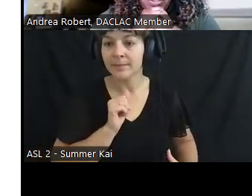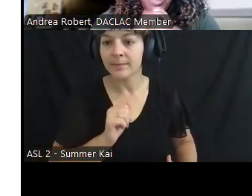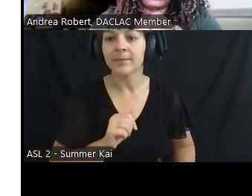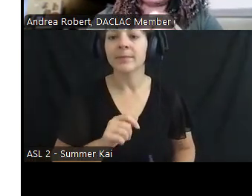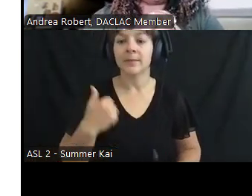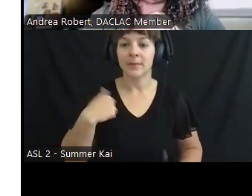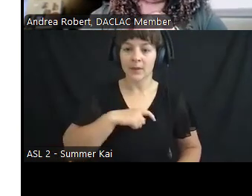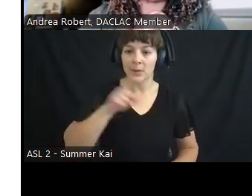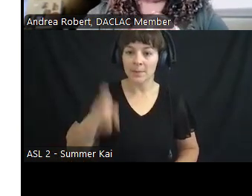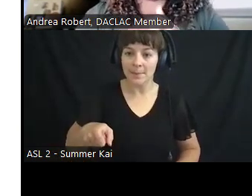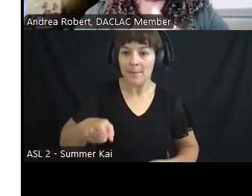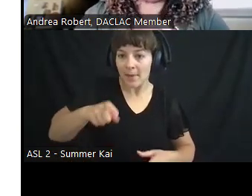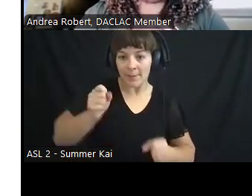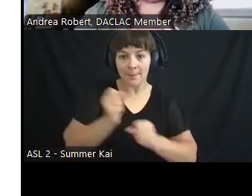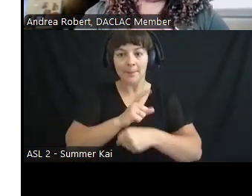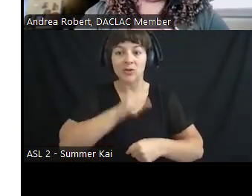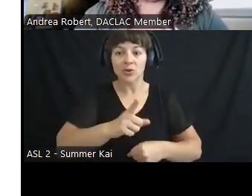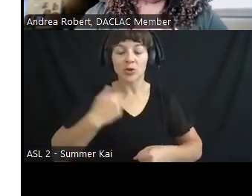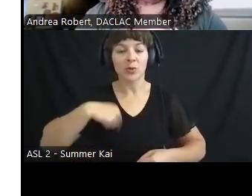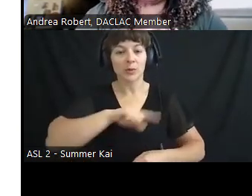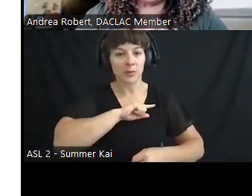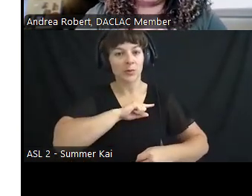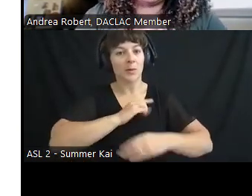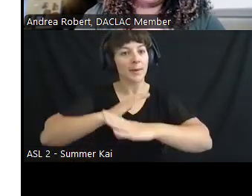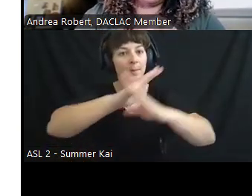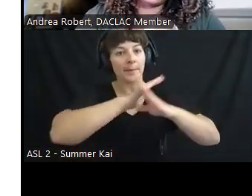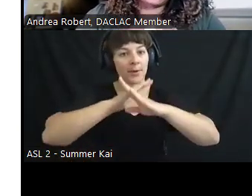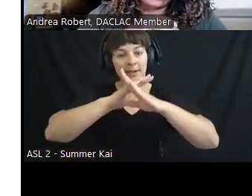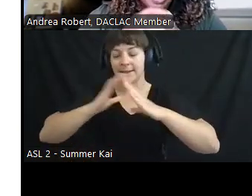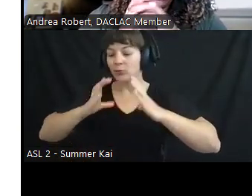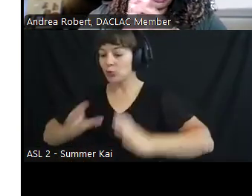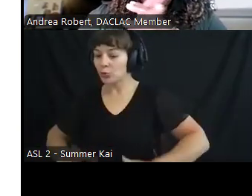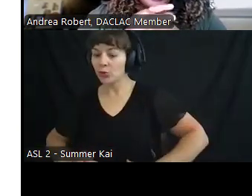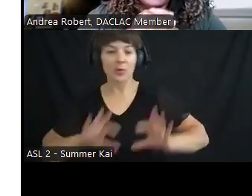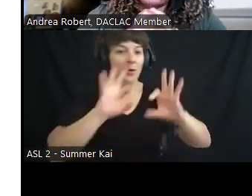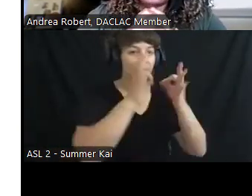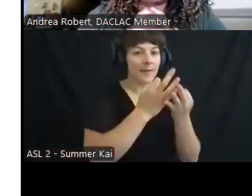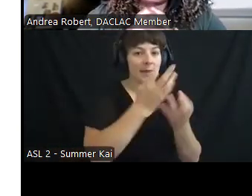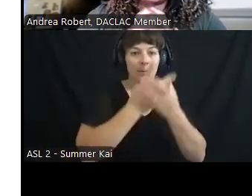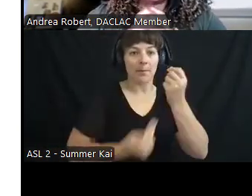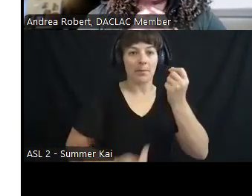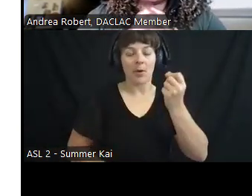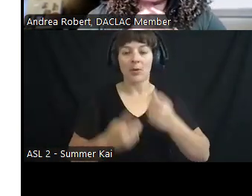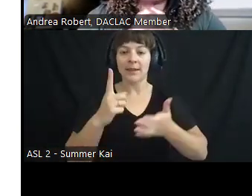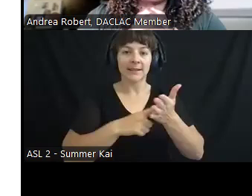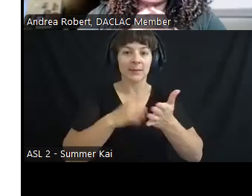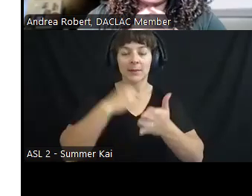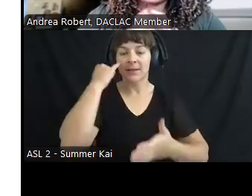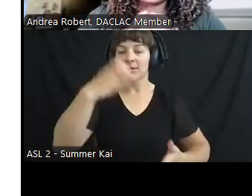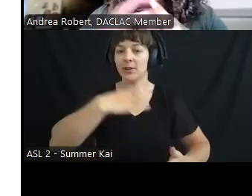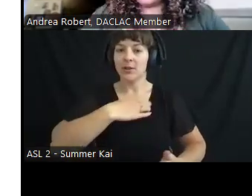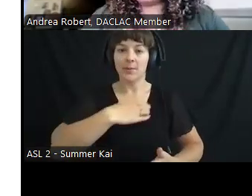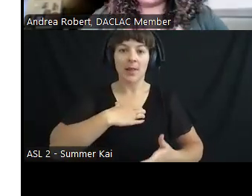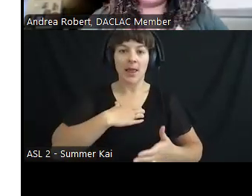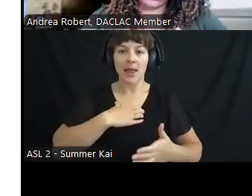we have to make sure we safeguard the consumer and the family member, because sometimes when they bring complaints to